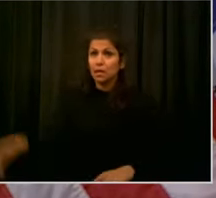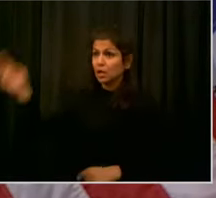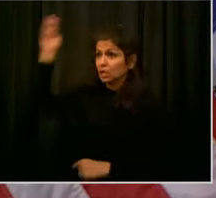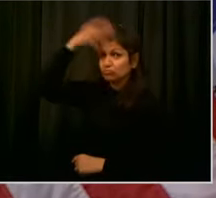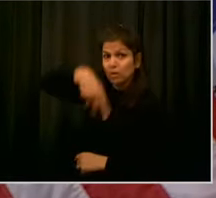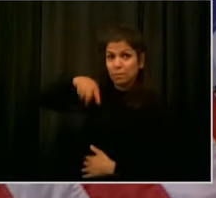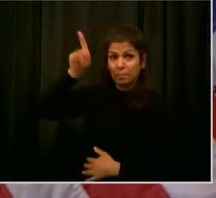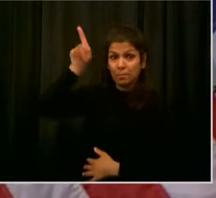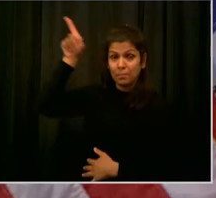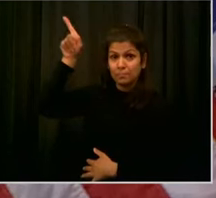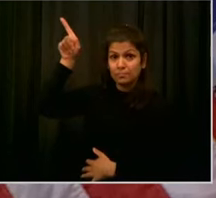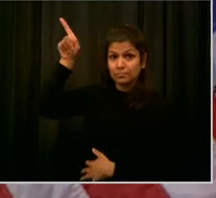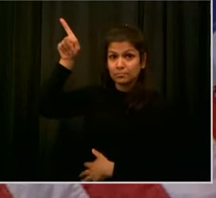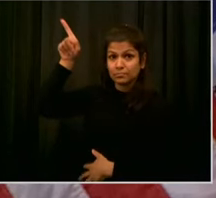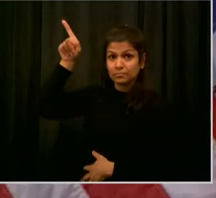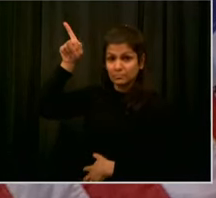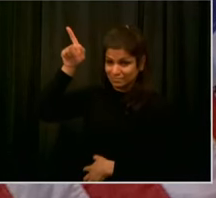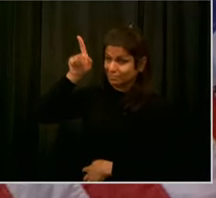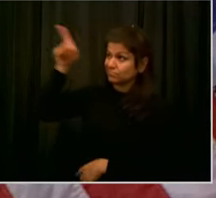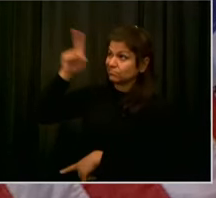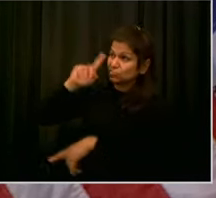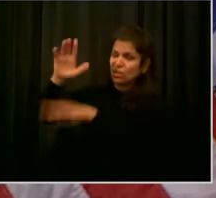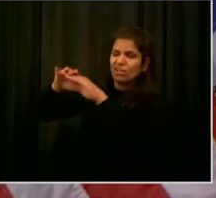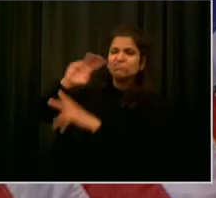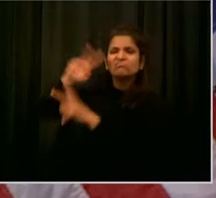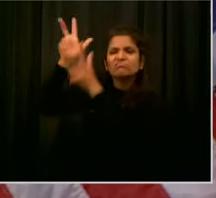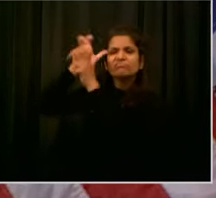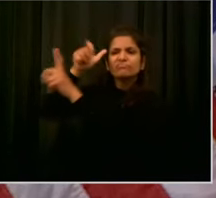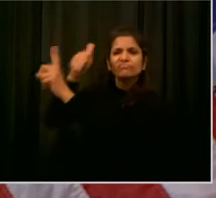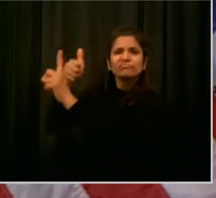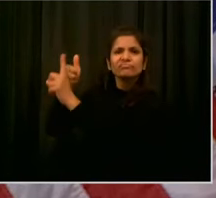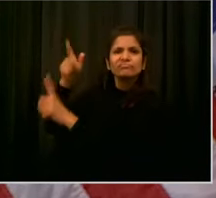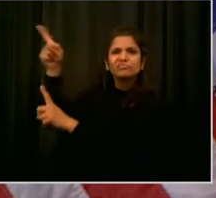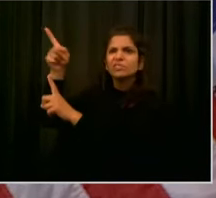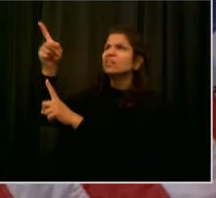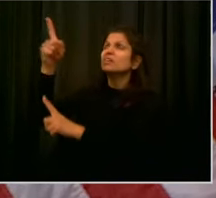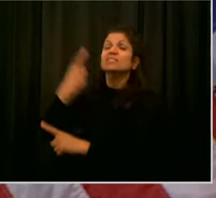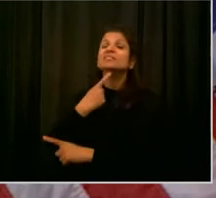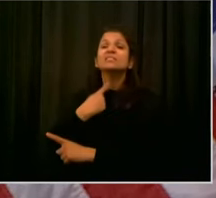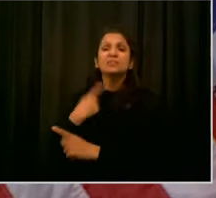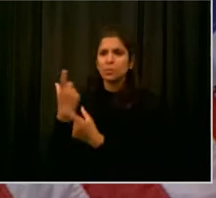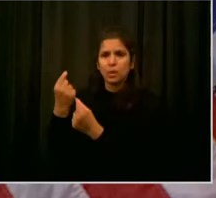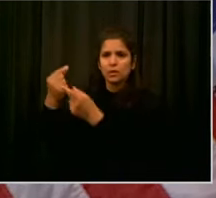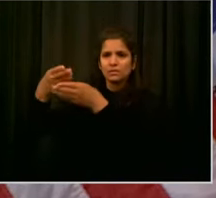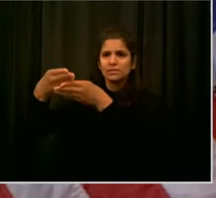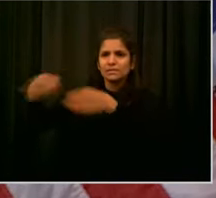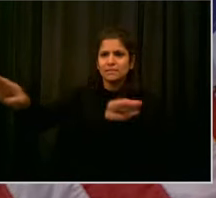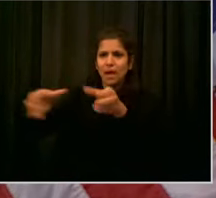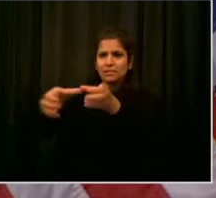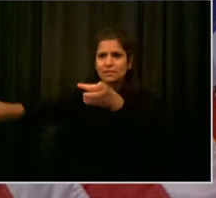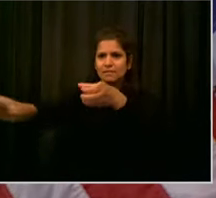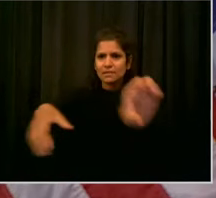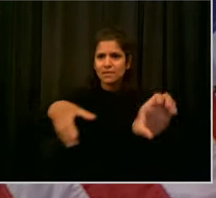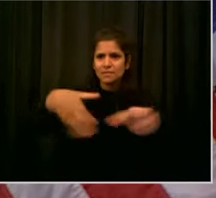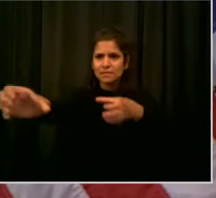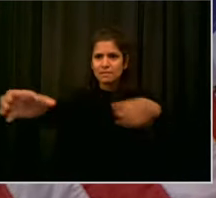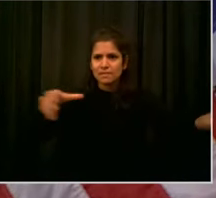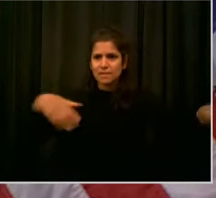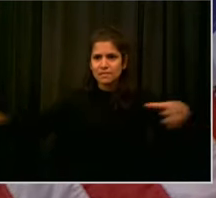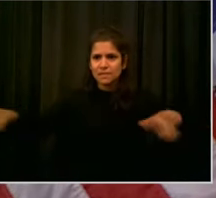in the 1980s called for the execution of the Central Park Five. He took out full-page ads calling for the execution of innocent young